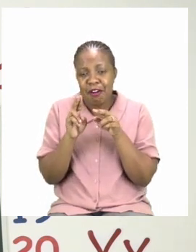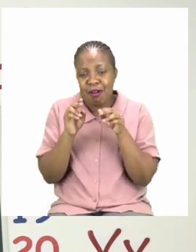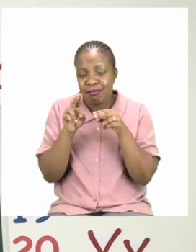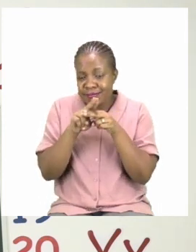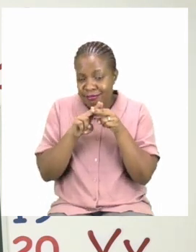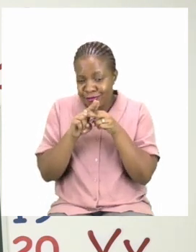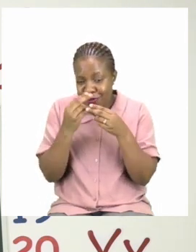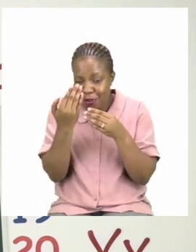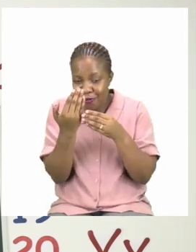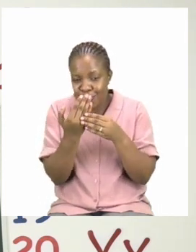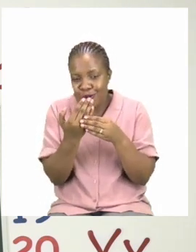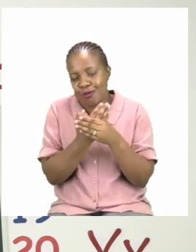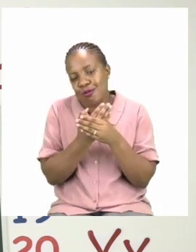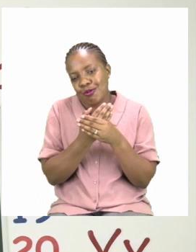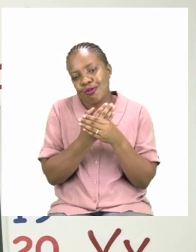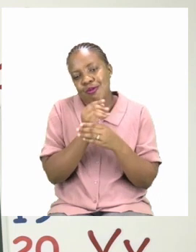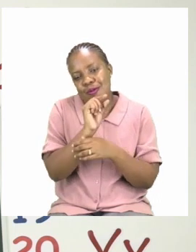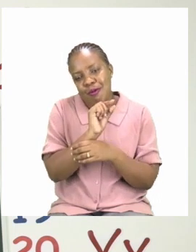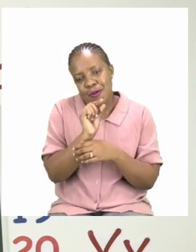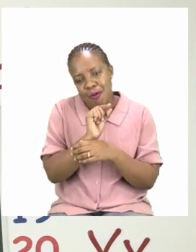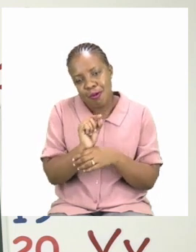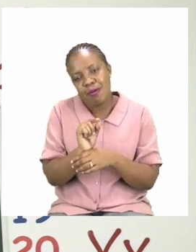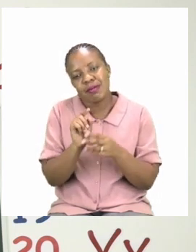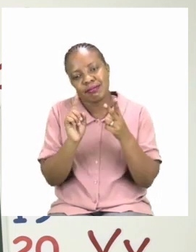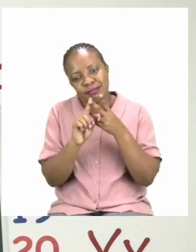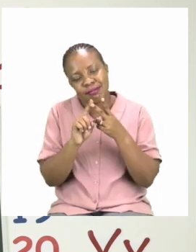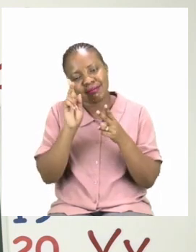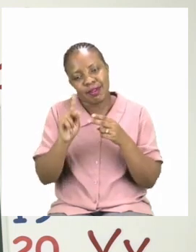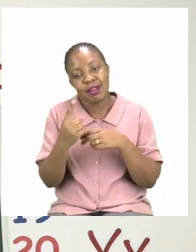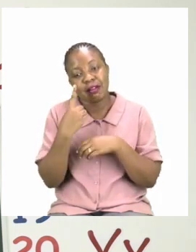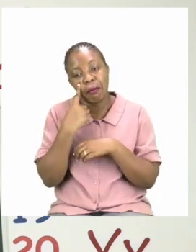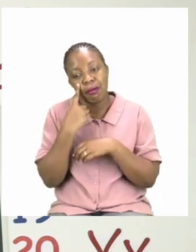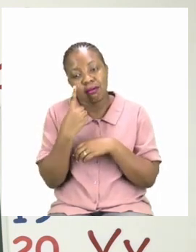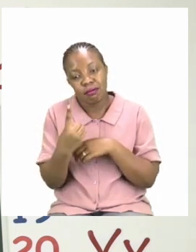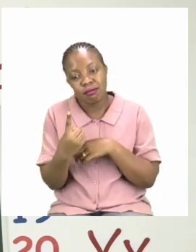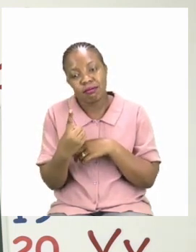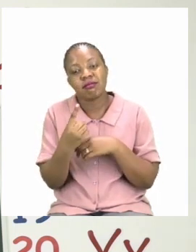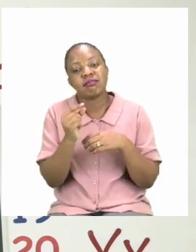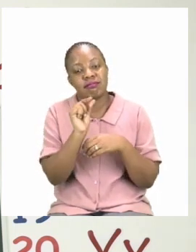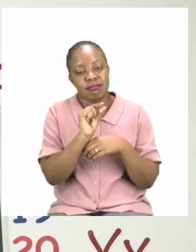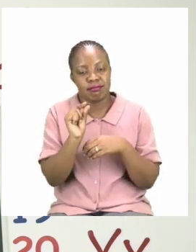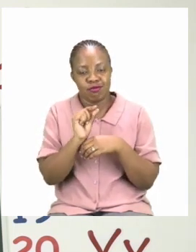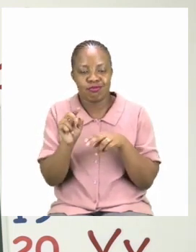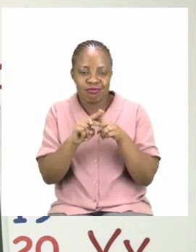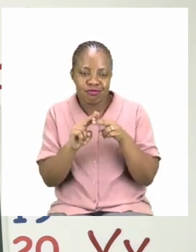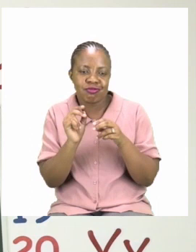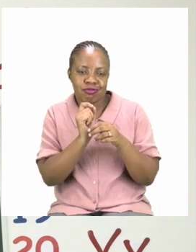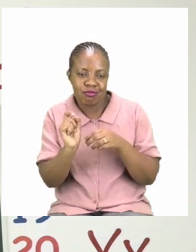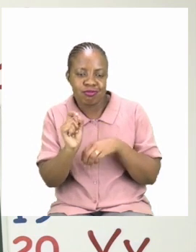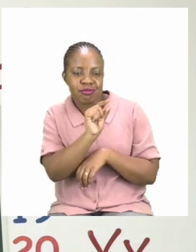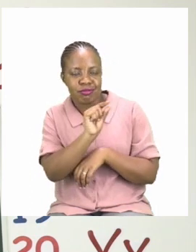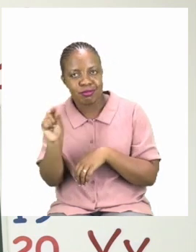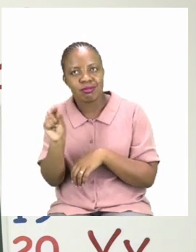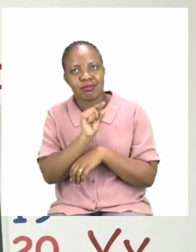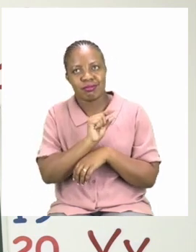and your sight words and fill in that missing oo sound. Now that we are done, it